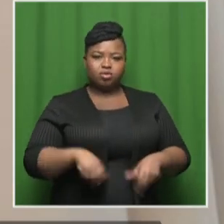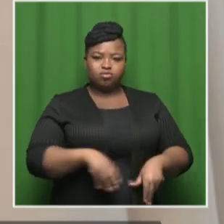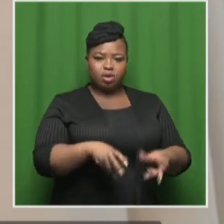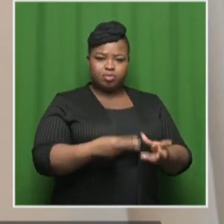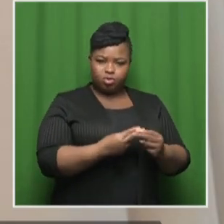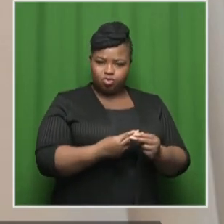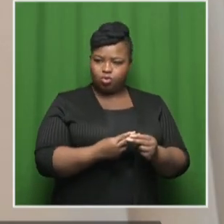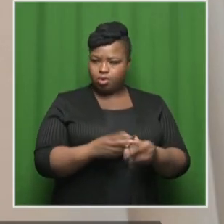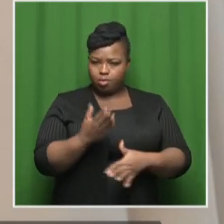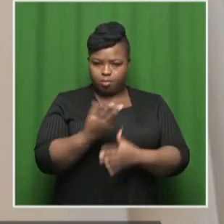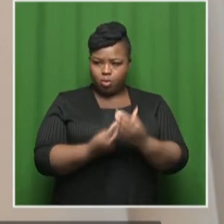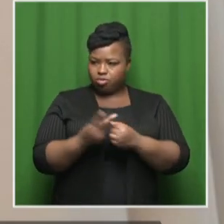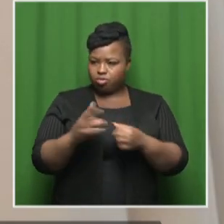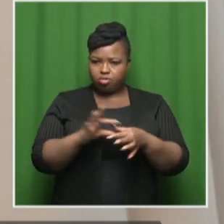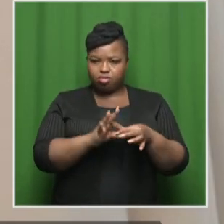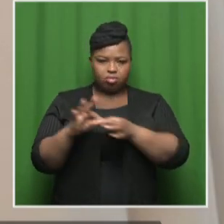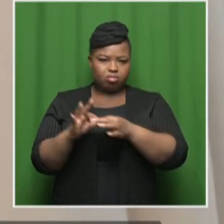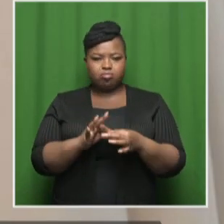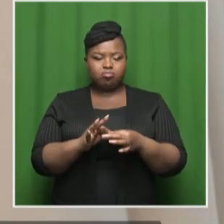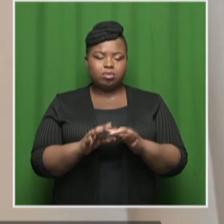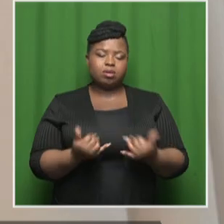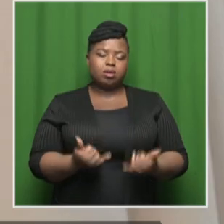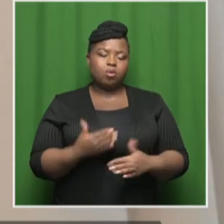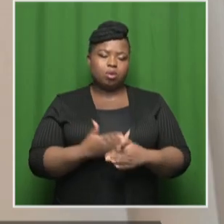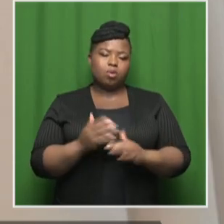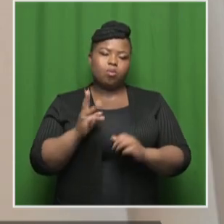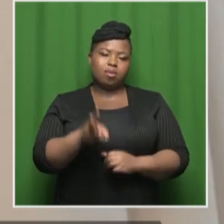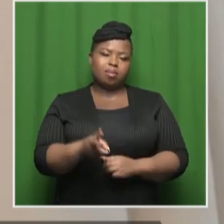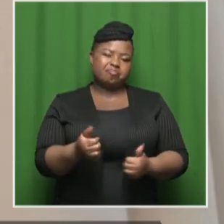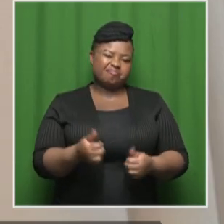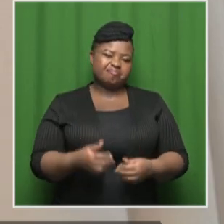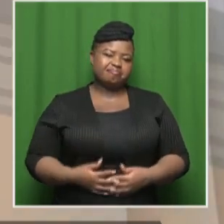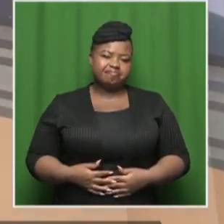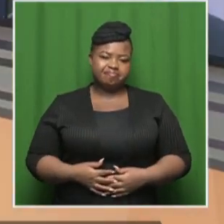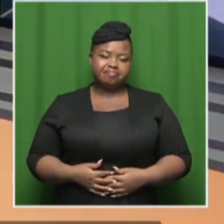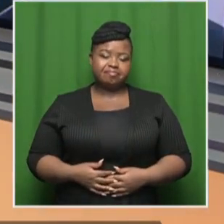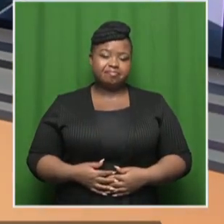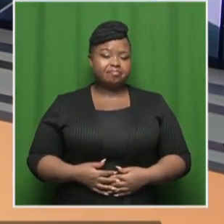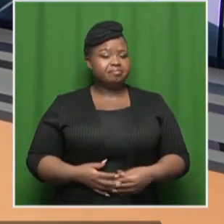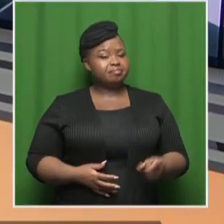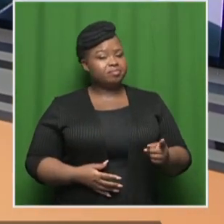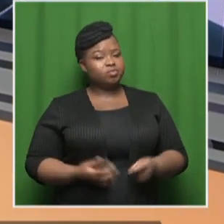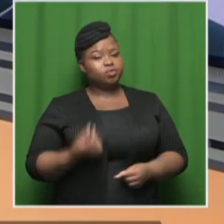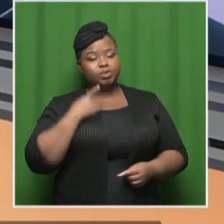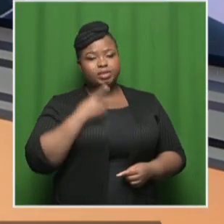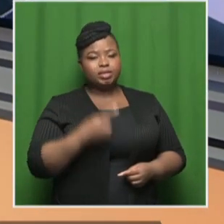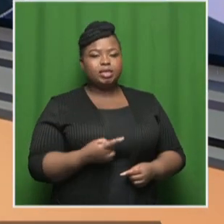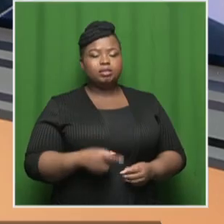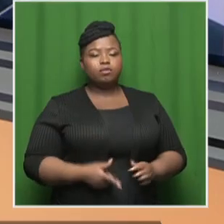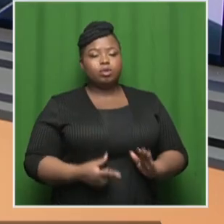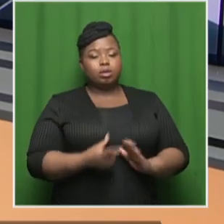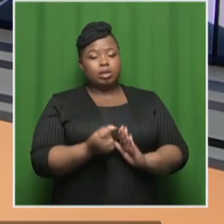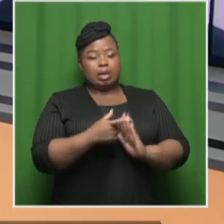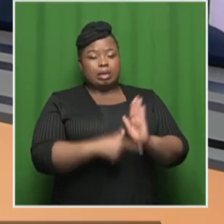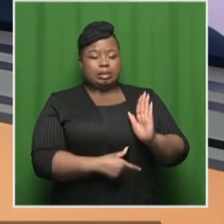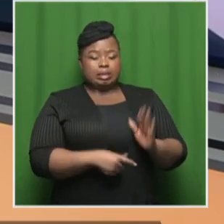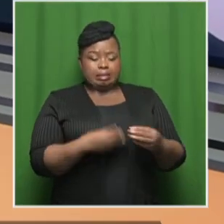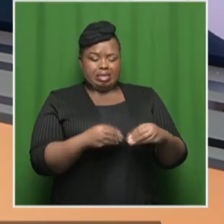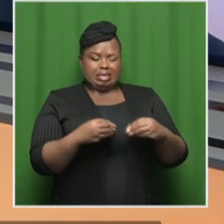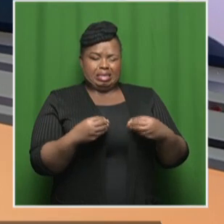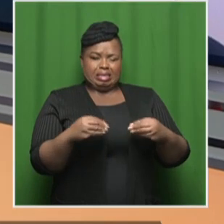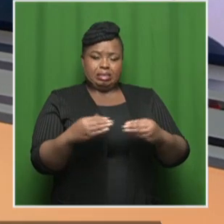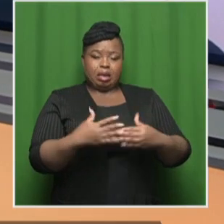happen, and it's good for rugby. It's good for South Africa. You speak about that rugby calendar being very congested.